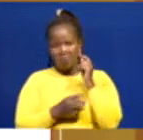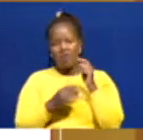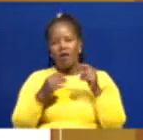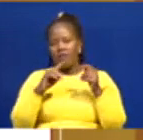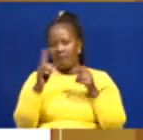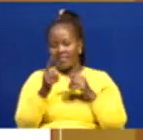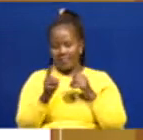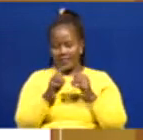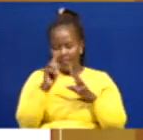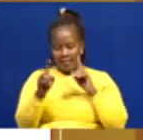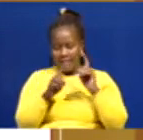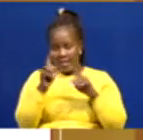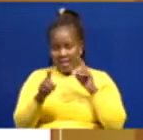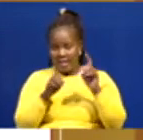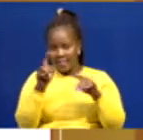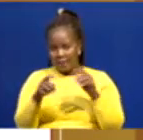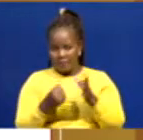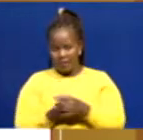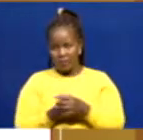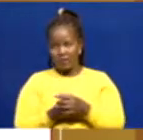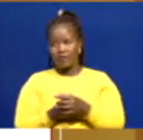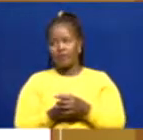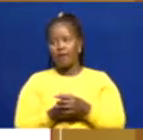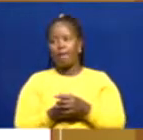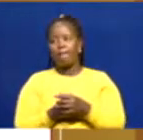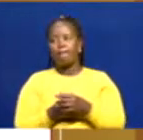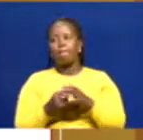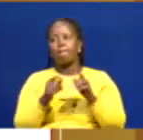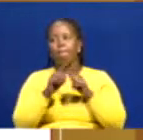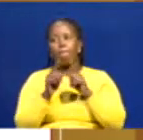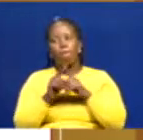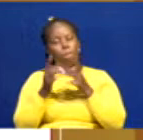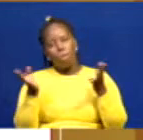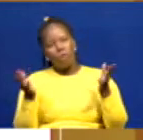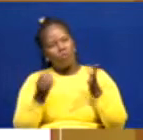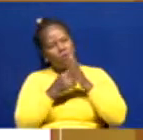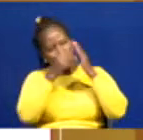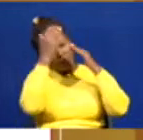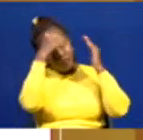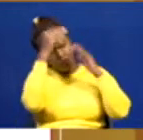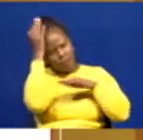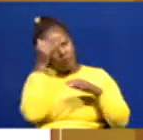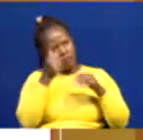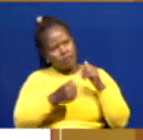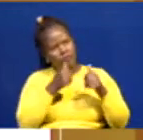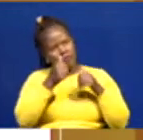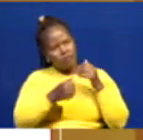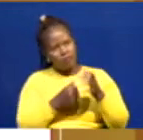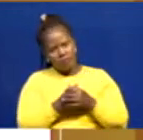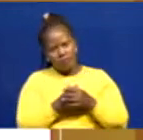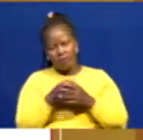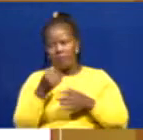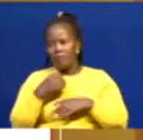examination, passed it, fortunately. And I came back... And which university you qualified? At Lincoln's Inn. At Lincoln's Inn. And wow. The, and the